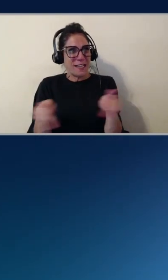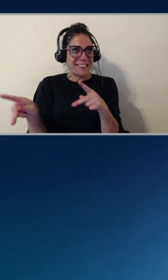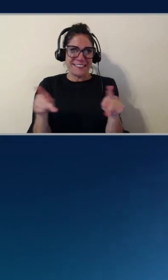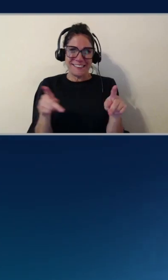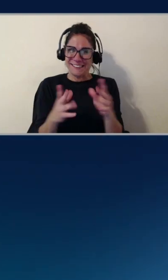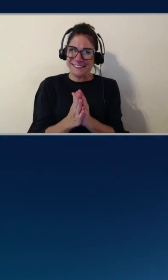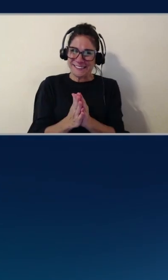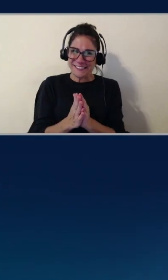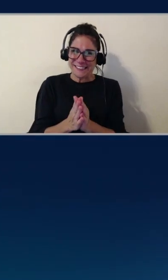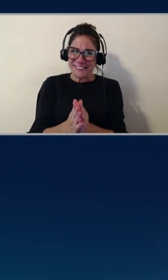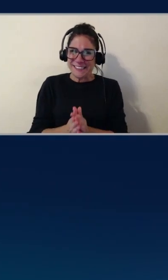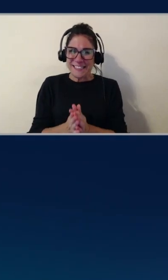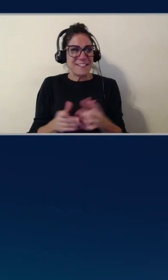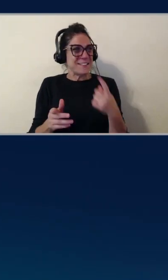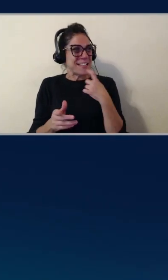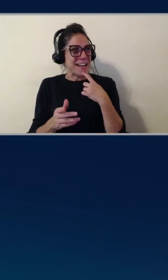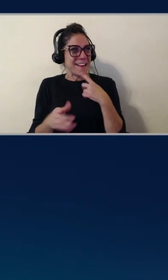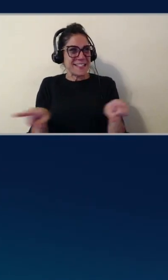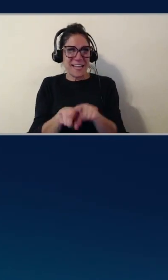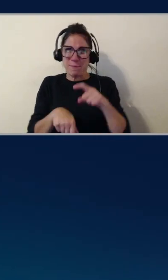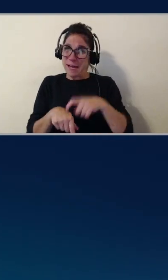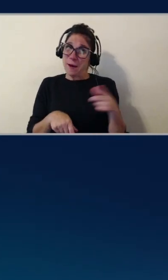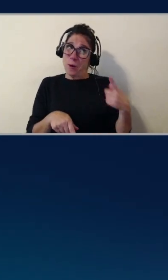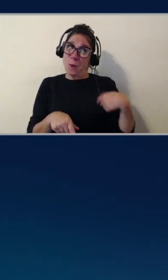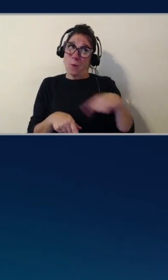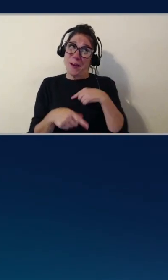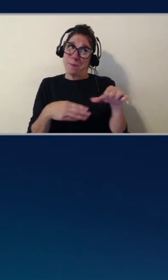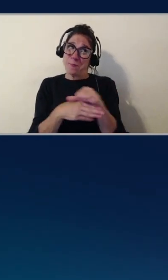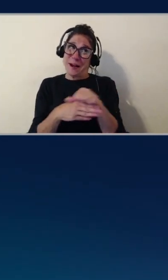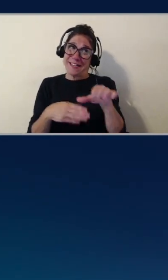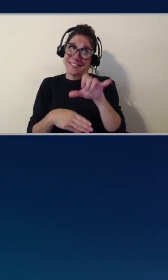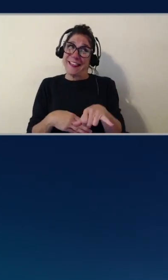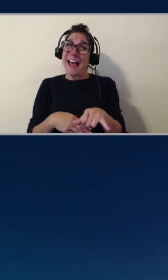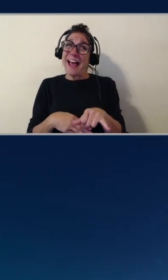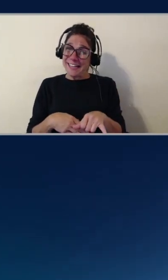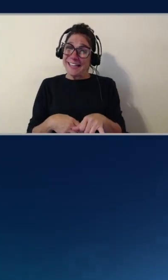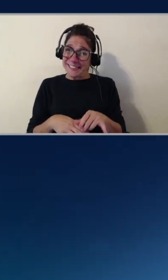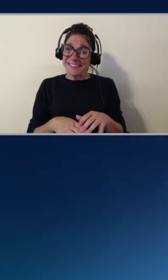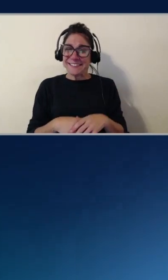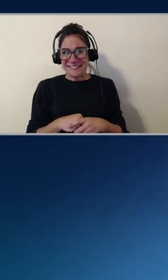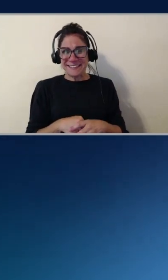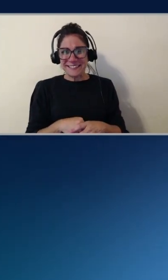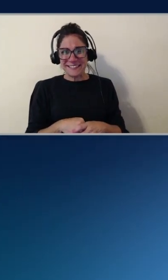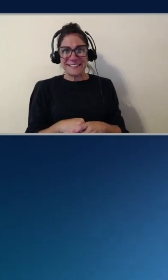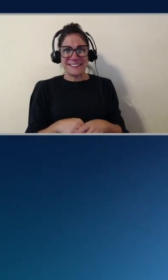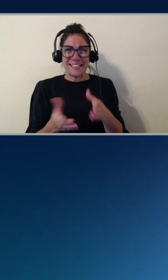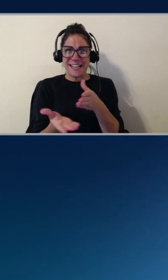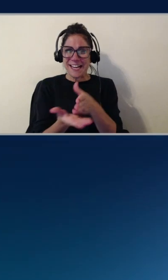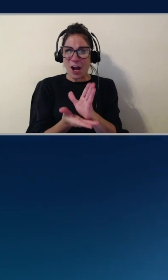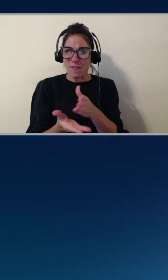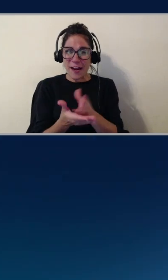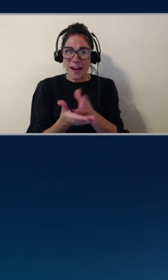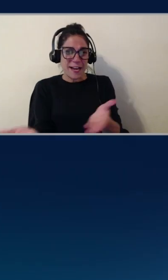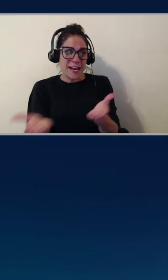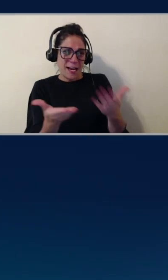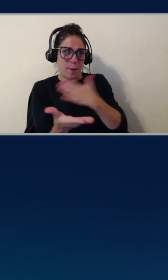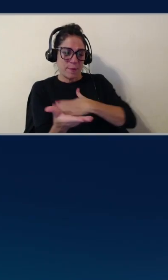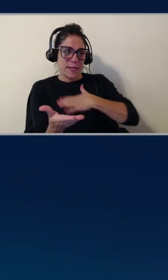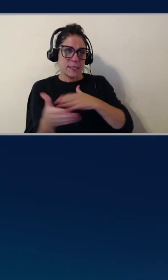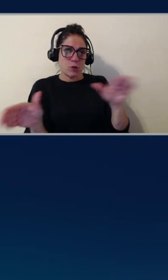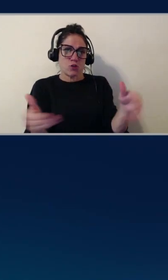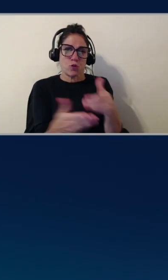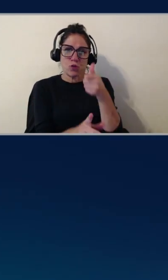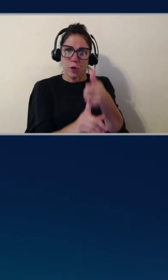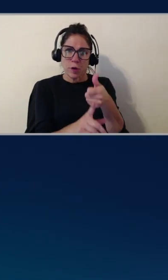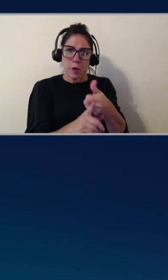same time. We rehearsed that. Don't pretend we didn't. We rehearsed it. All right. Please, introduce yourselves. My